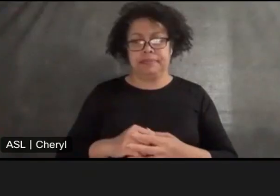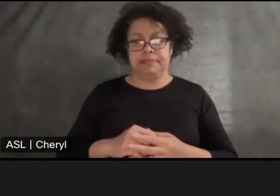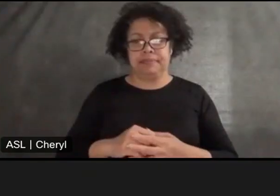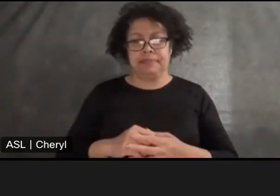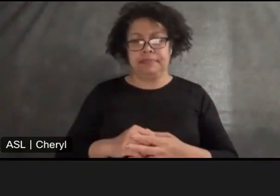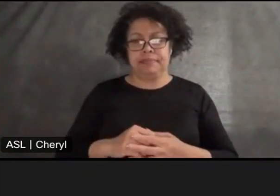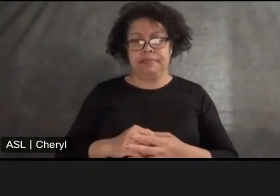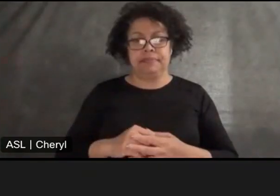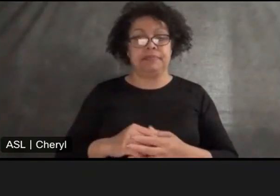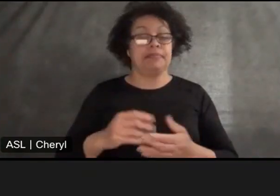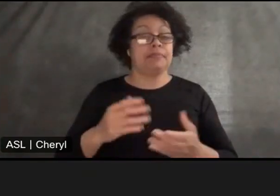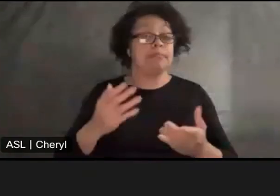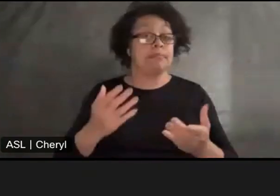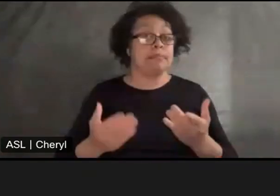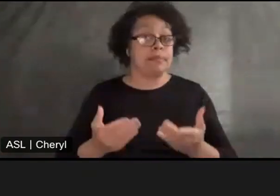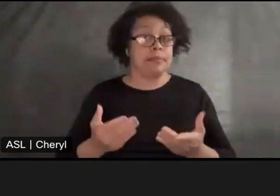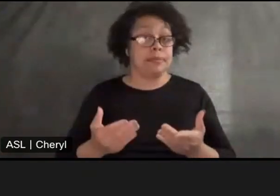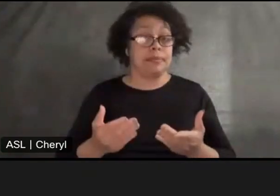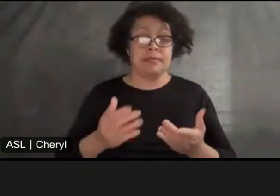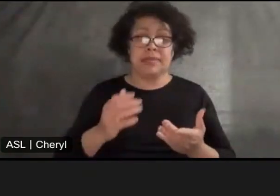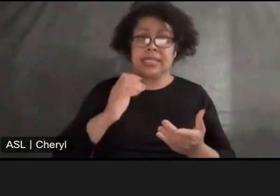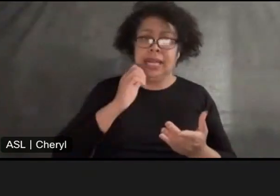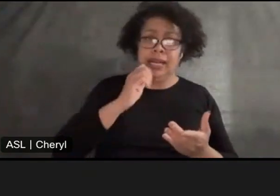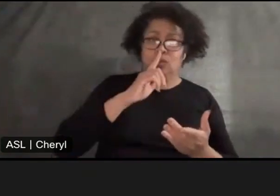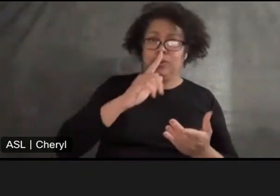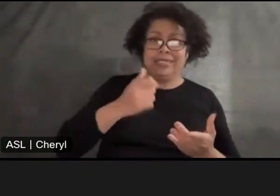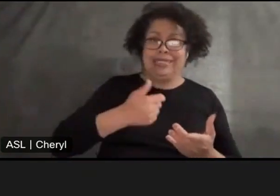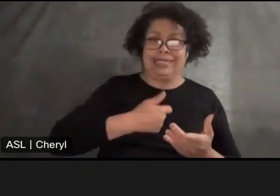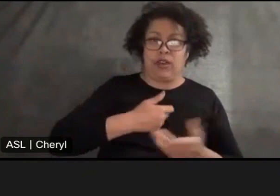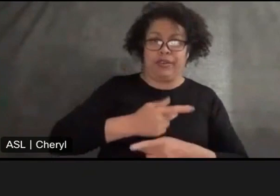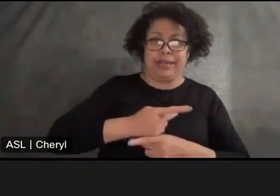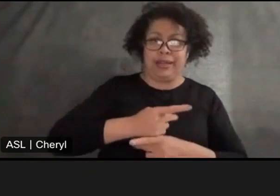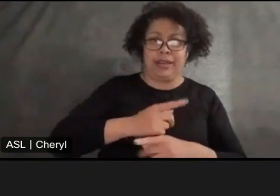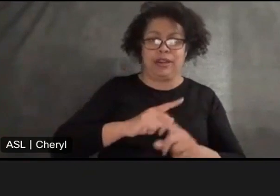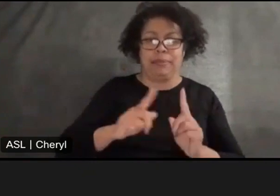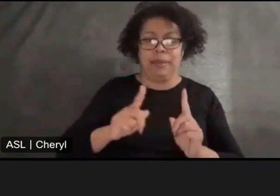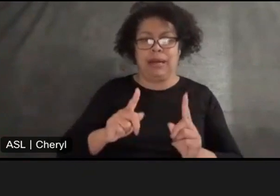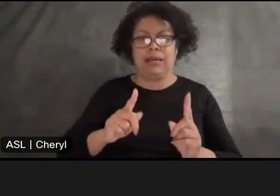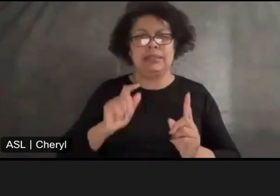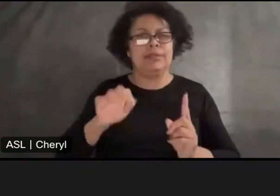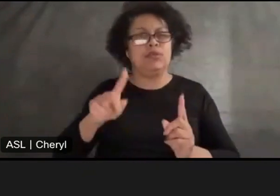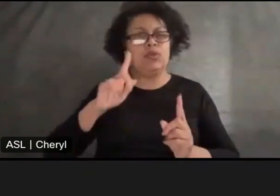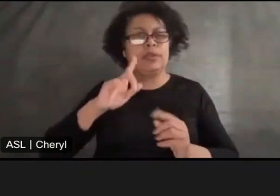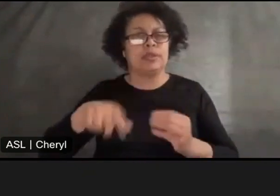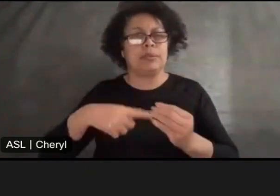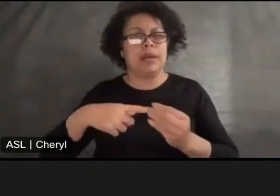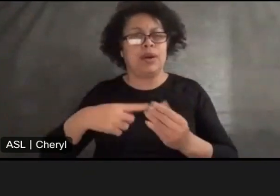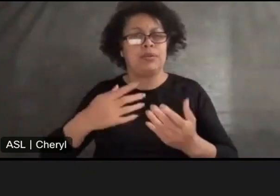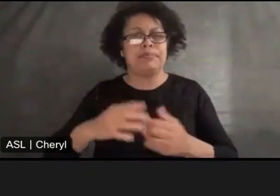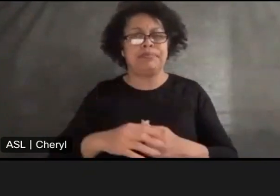maybe not even so much self-care, but if we think about it in the context of substance